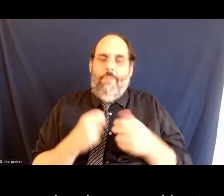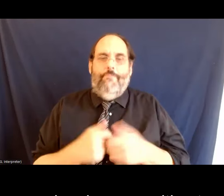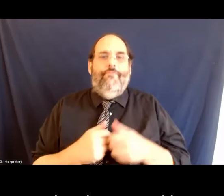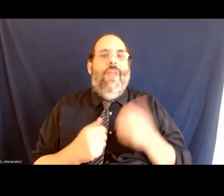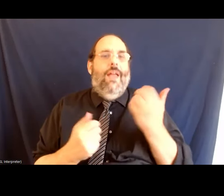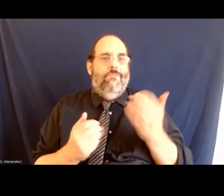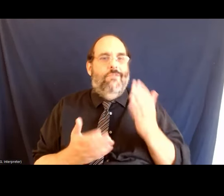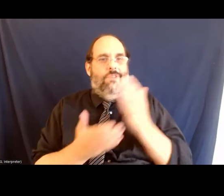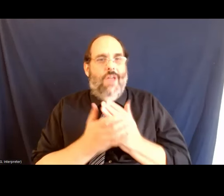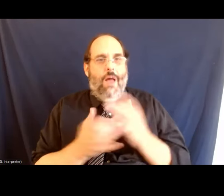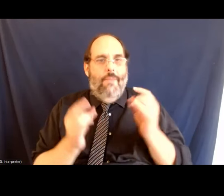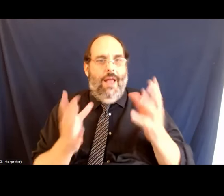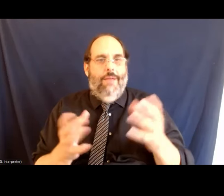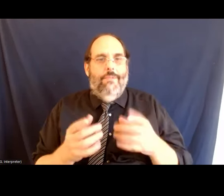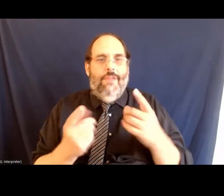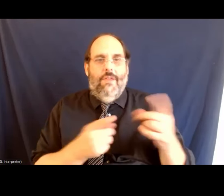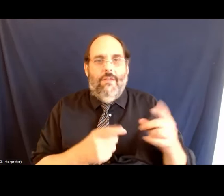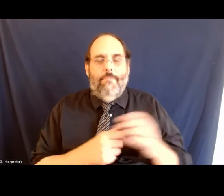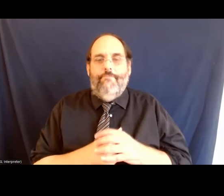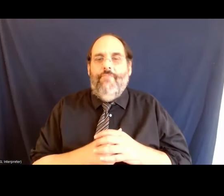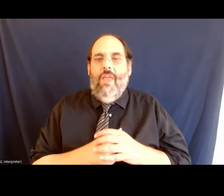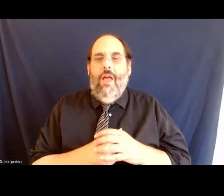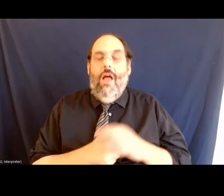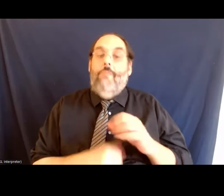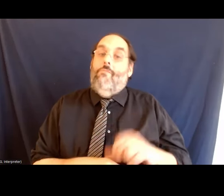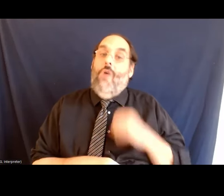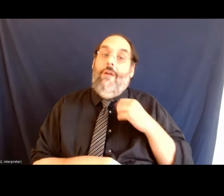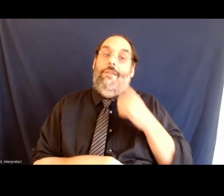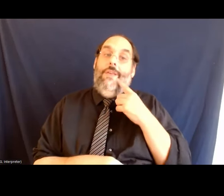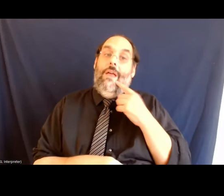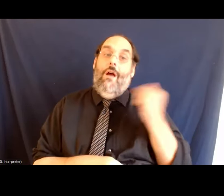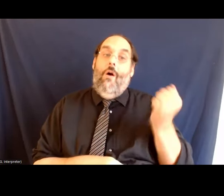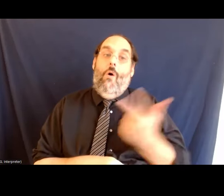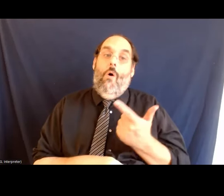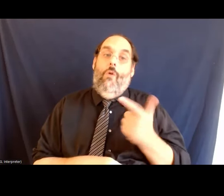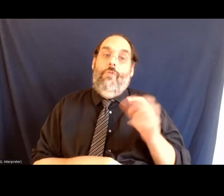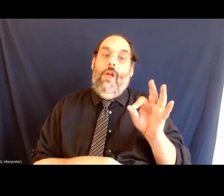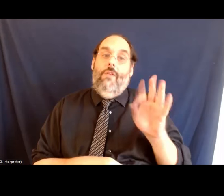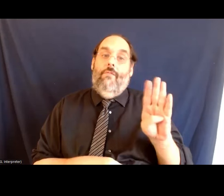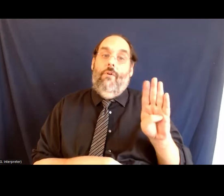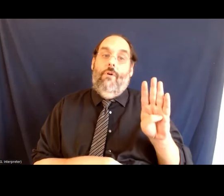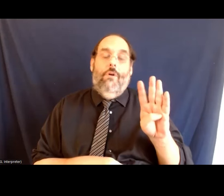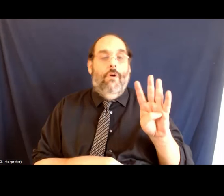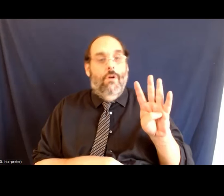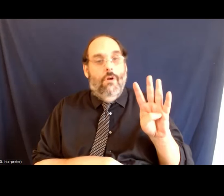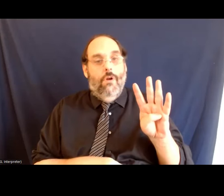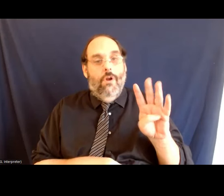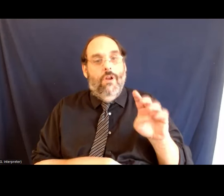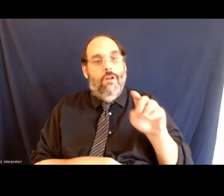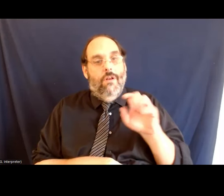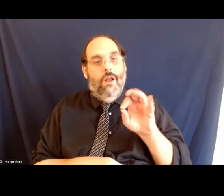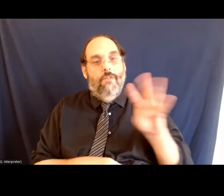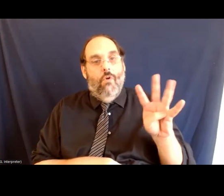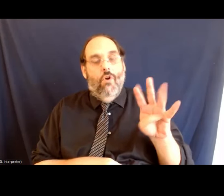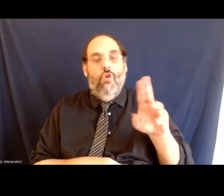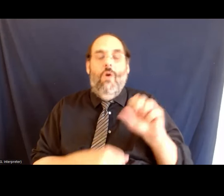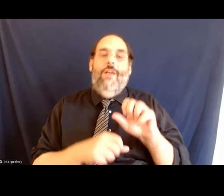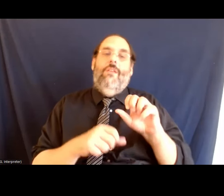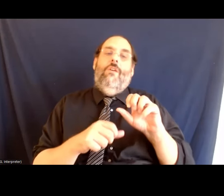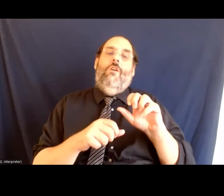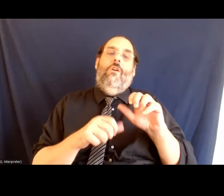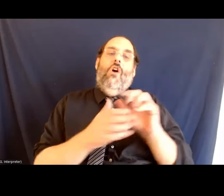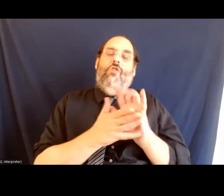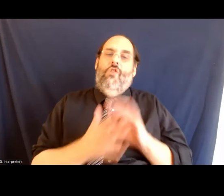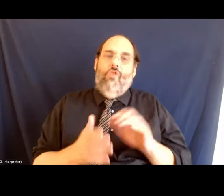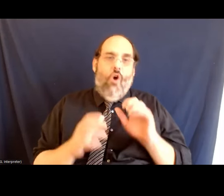hate incidents. I'm proud that all 94 U.S. Attorney's offices have activated, hosting more